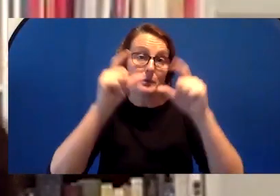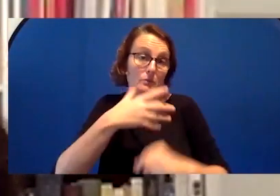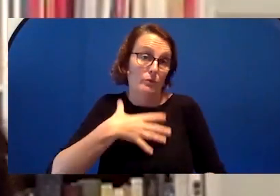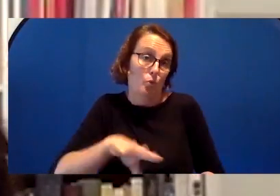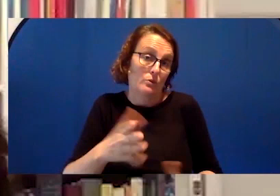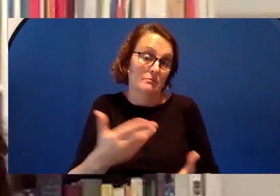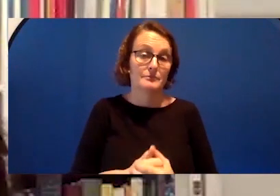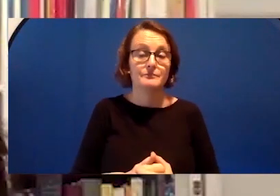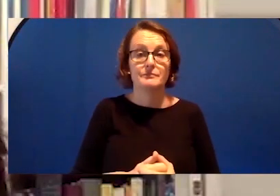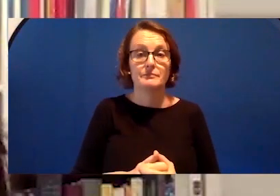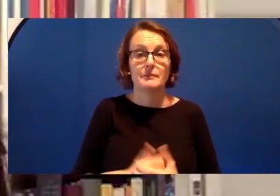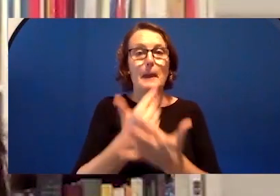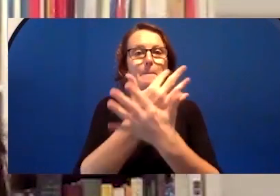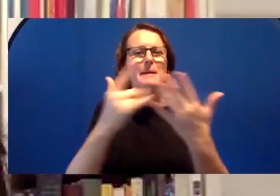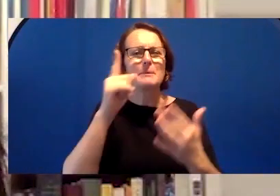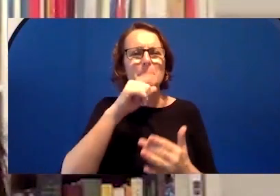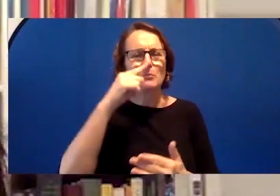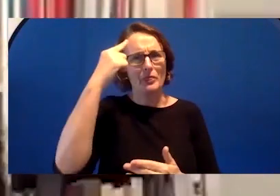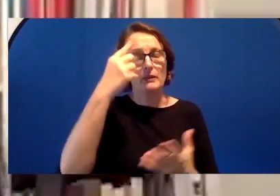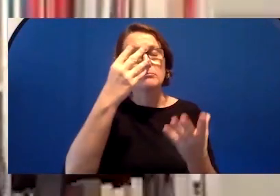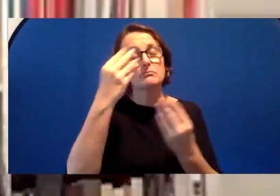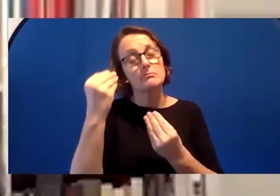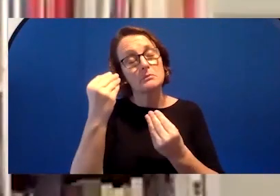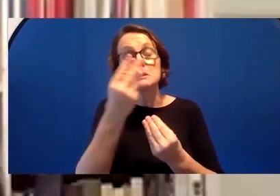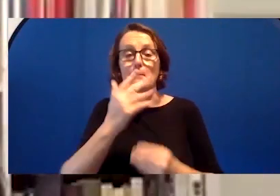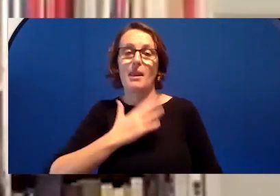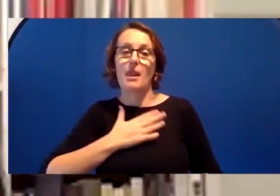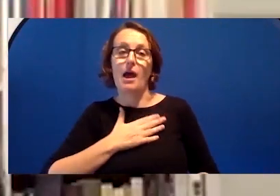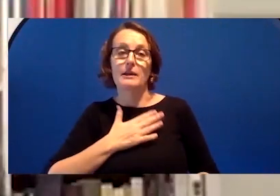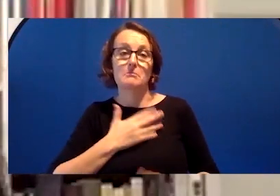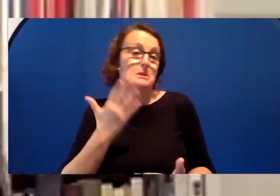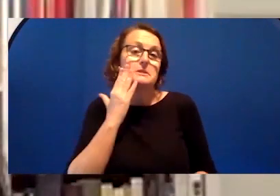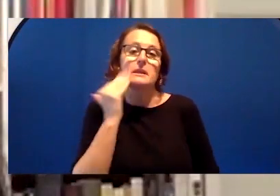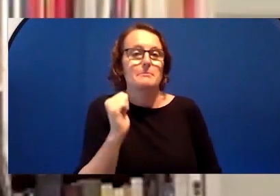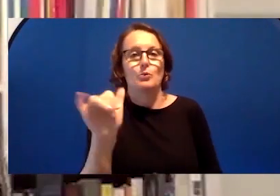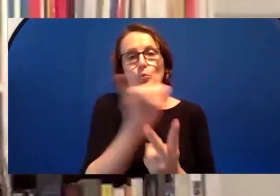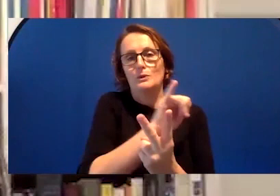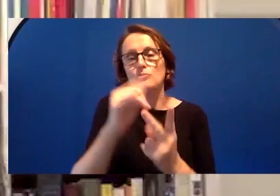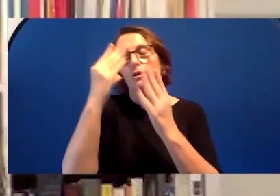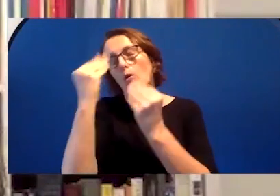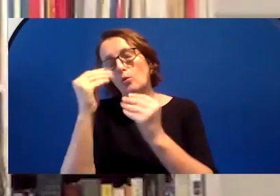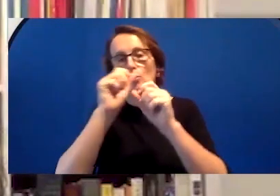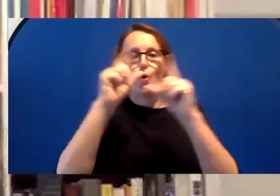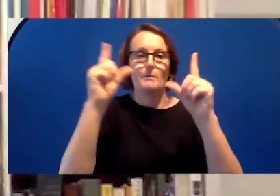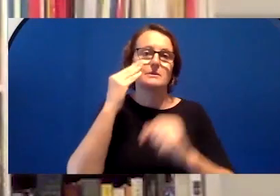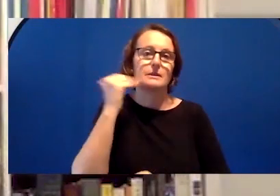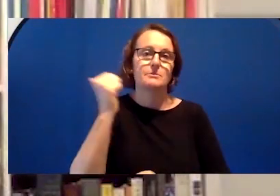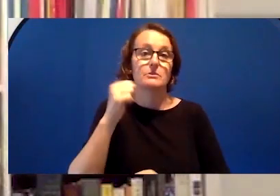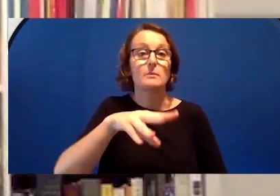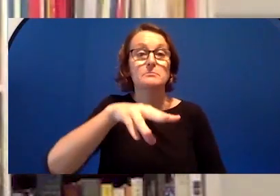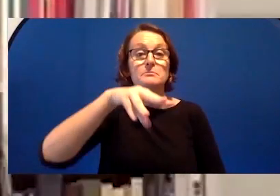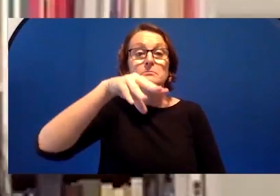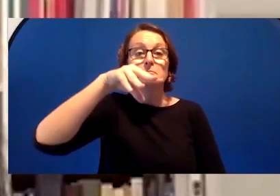prefer. Often folks find closing their eyes helpful, but there's no right or wrong. And take a breath in